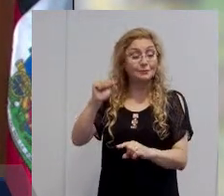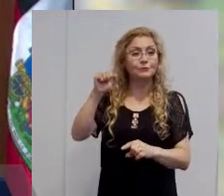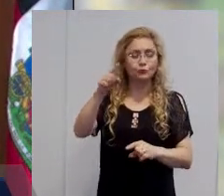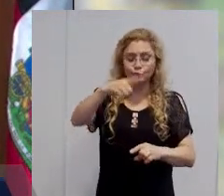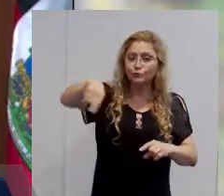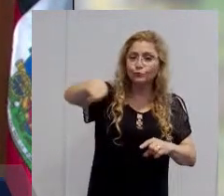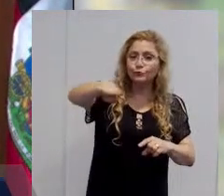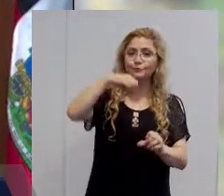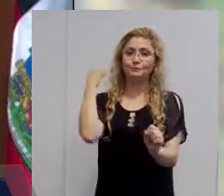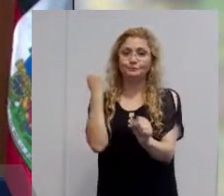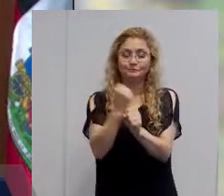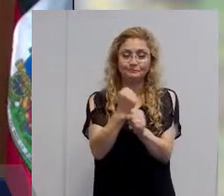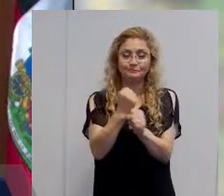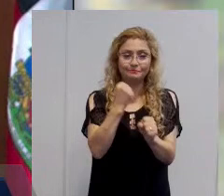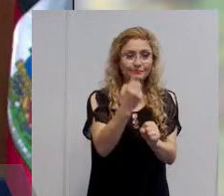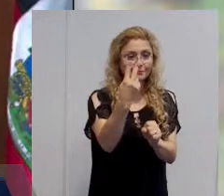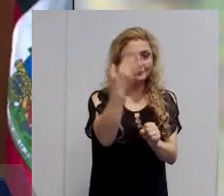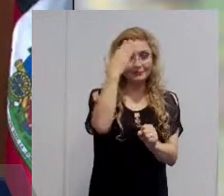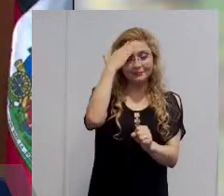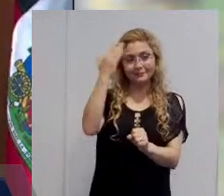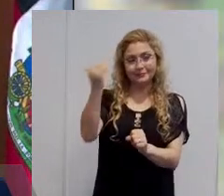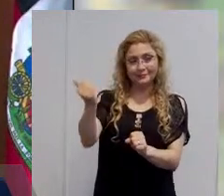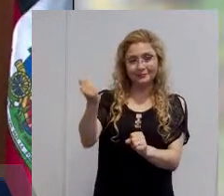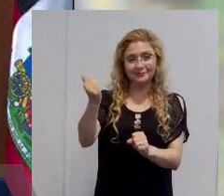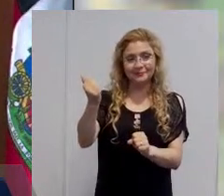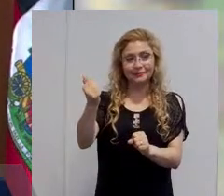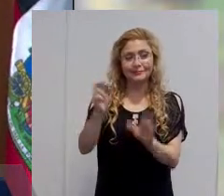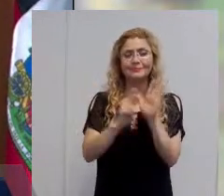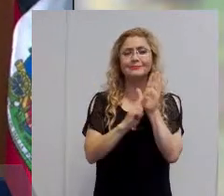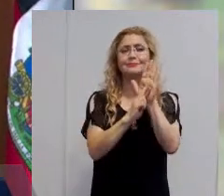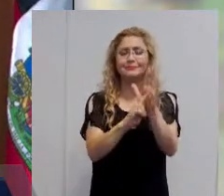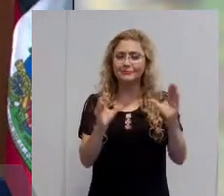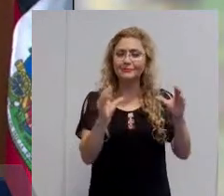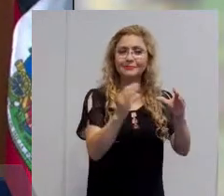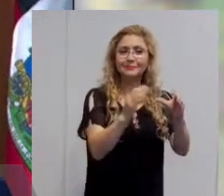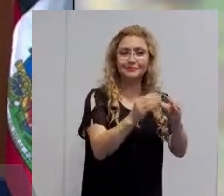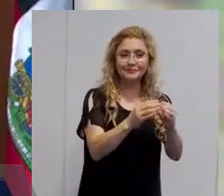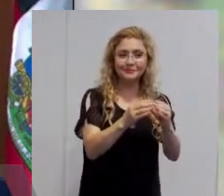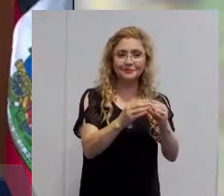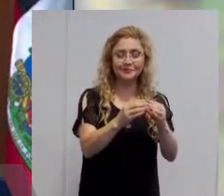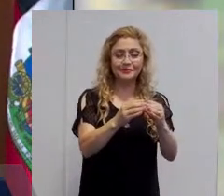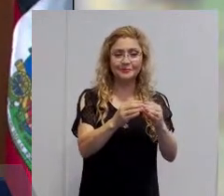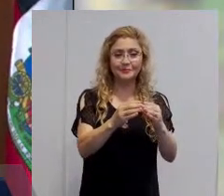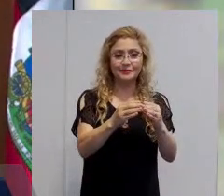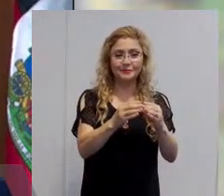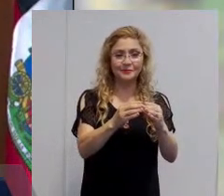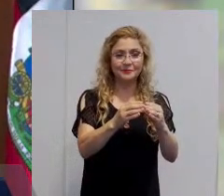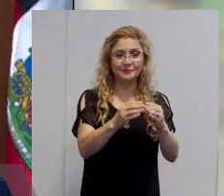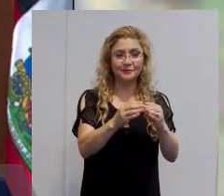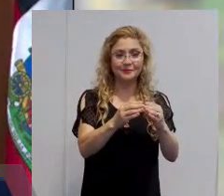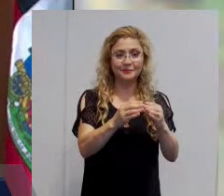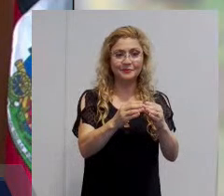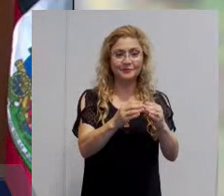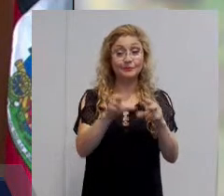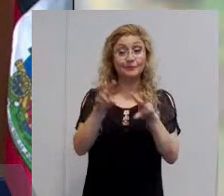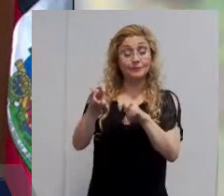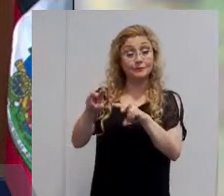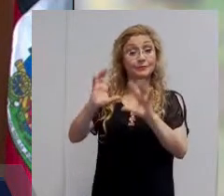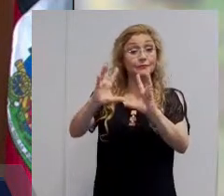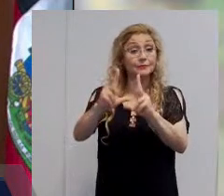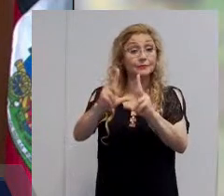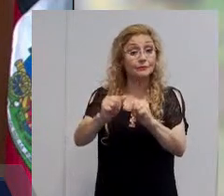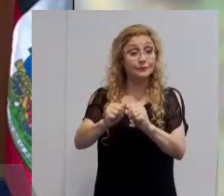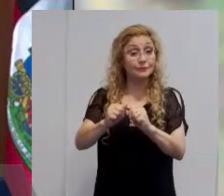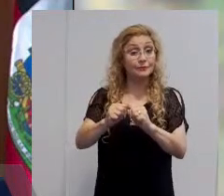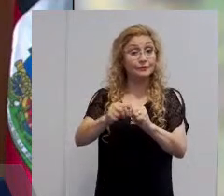the REAF that we have been working on over the last 2 days, of representatives of organizations